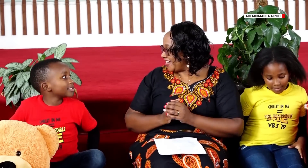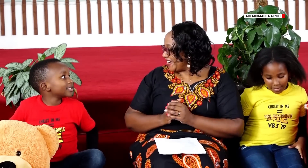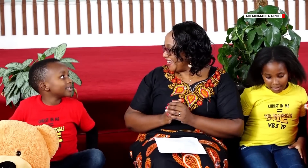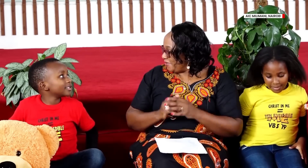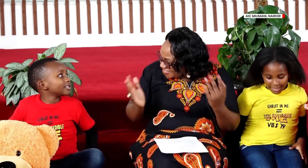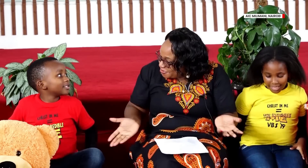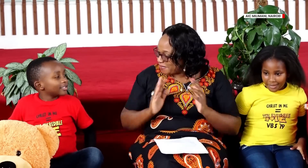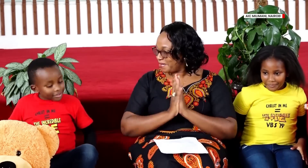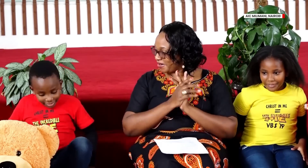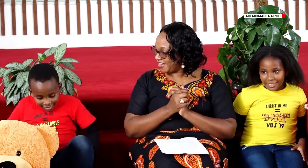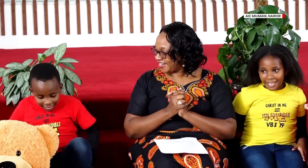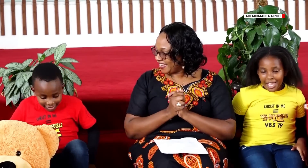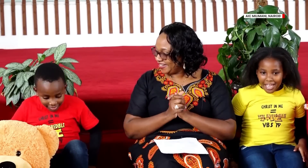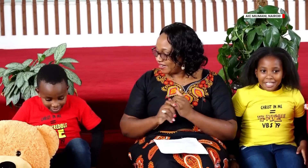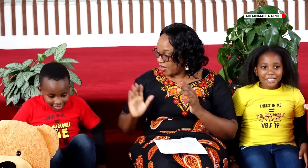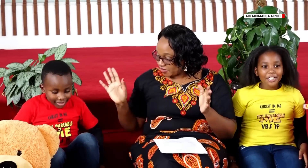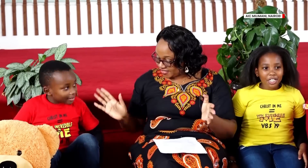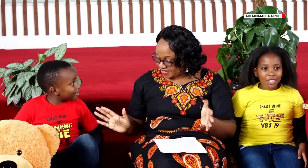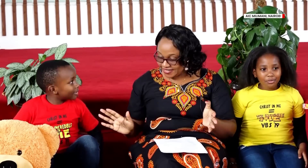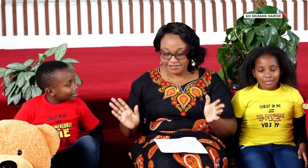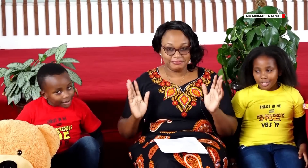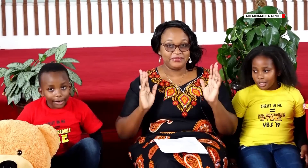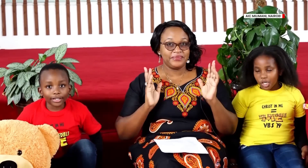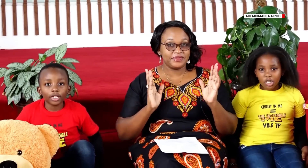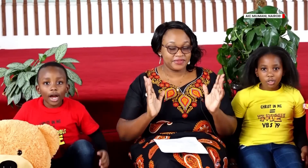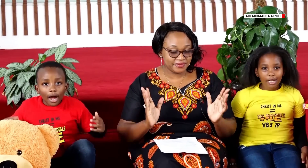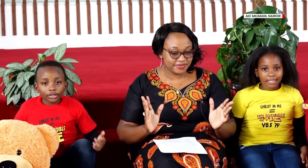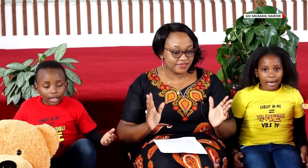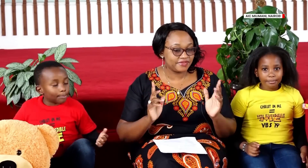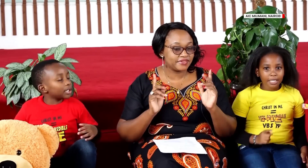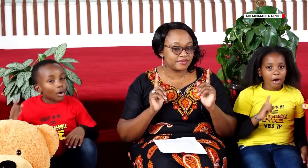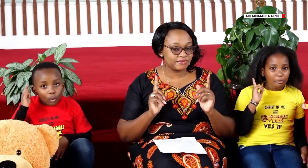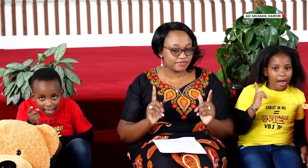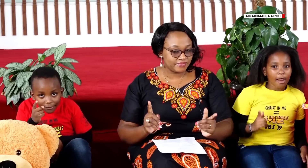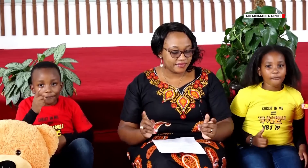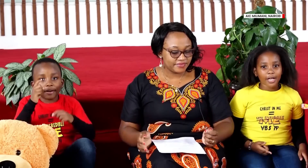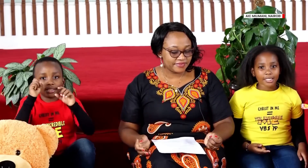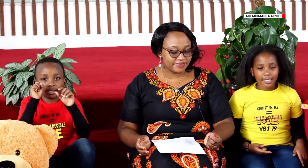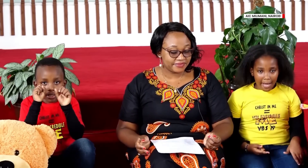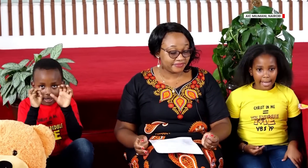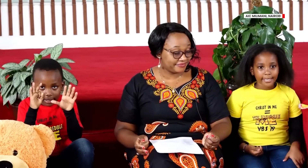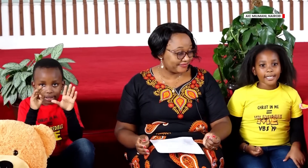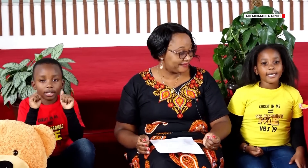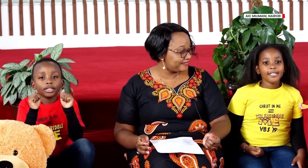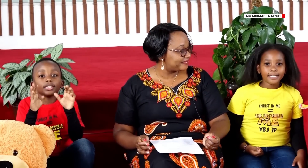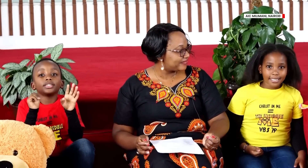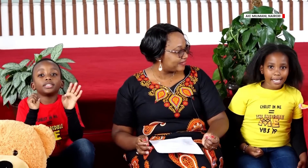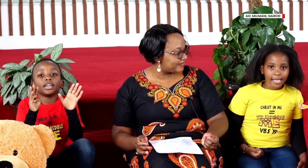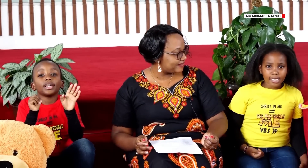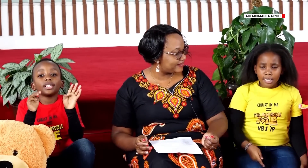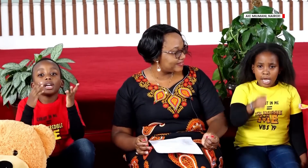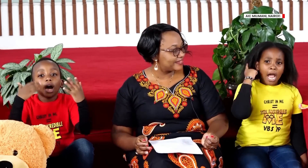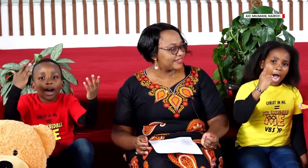want to see that again. Please do the memory verse again when you are seated. Joshua chapter 1 verse 9.